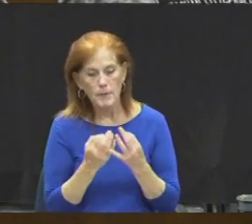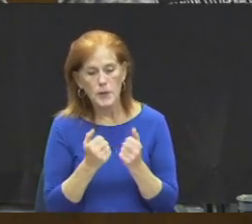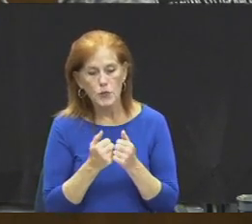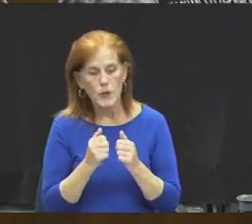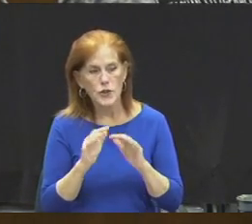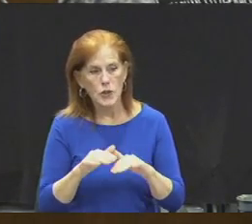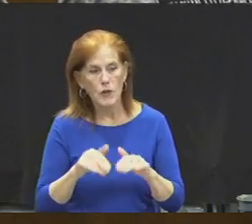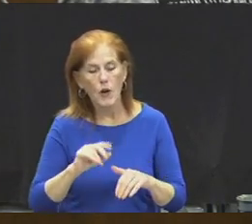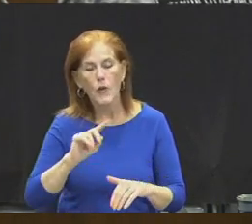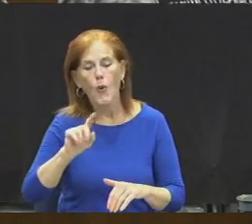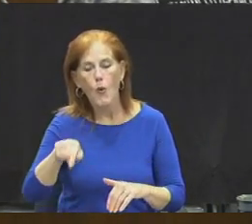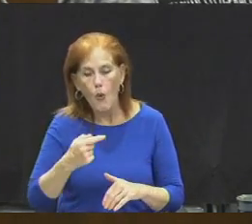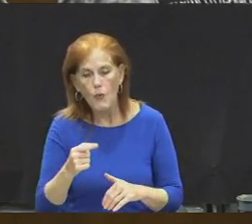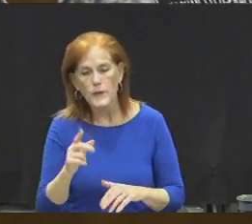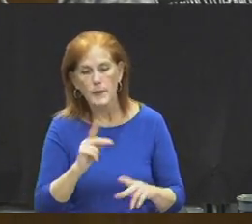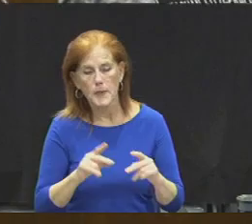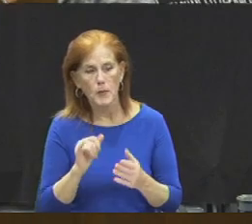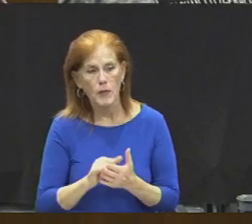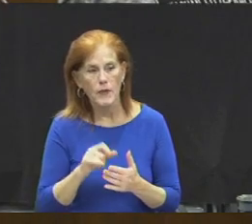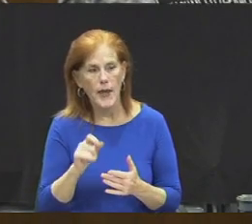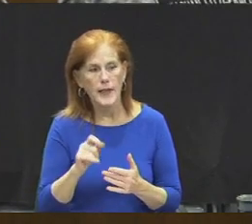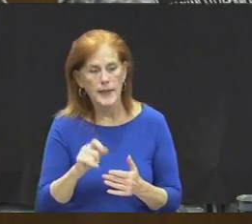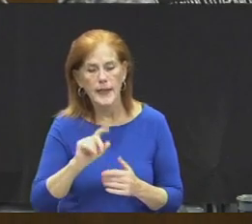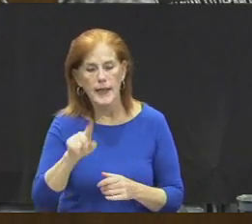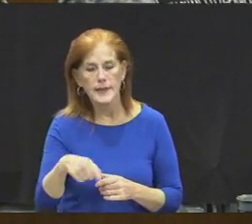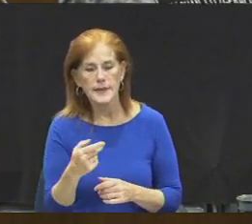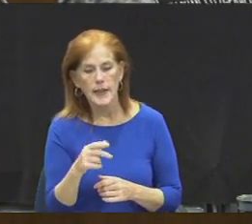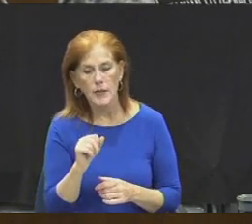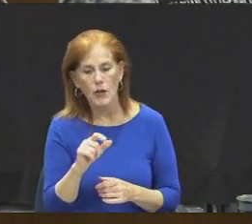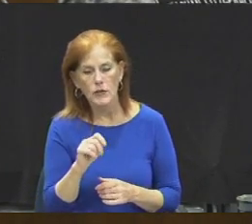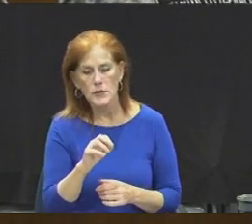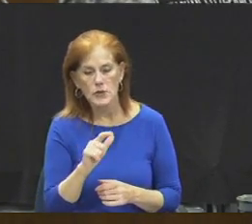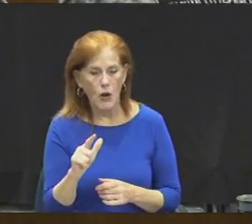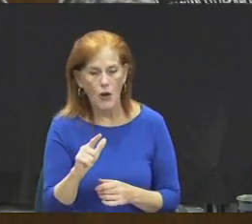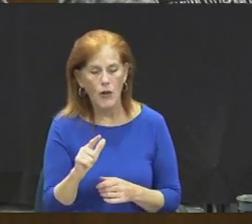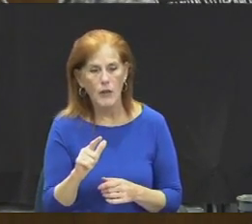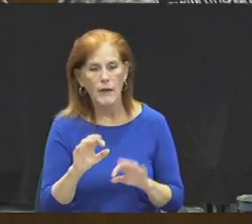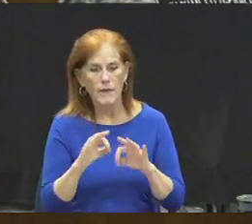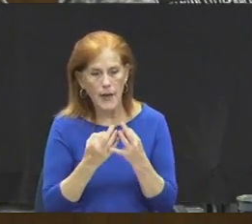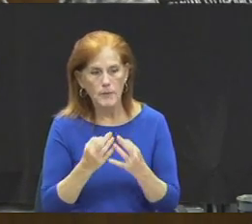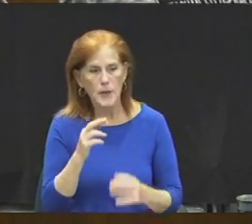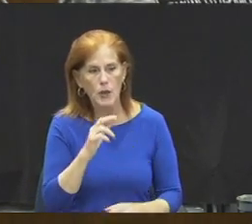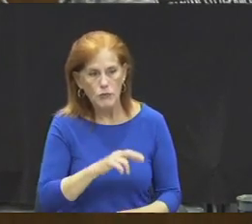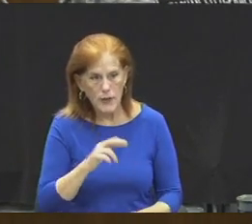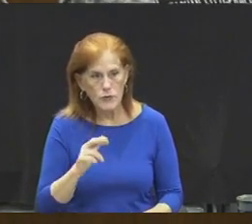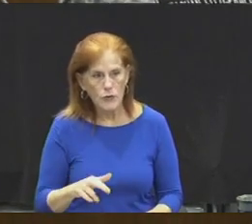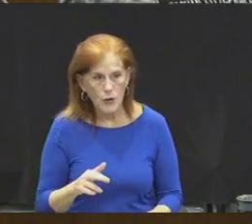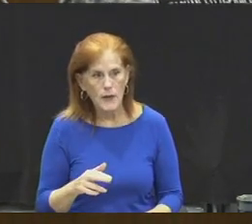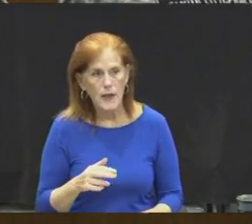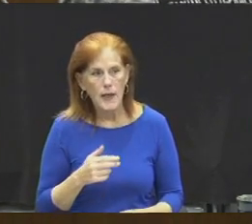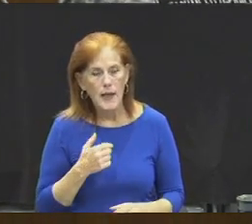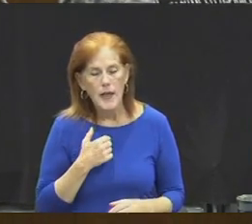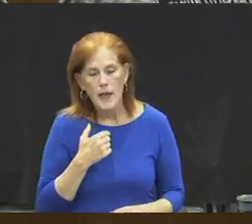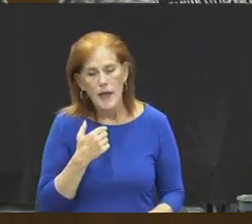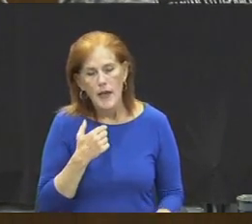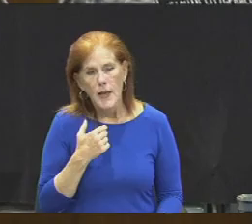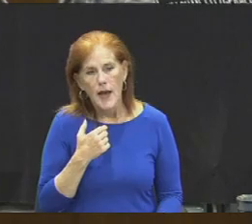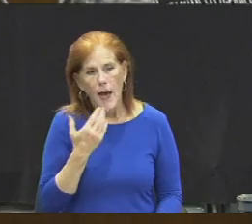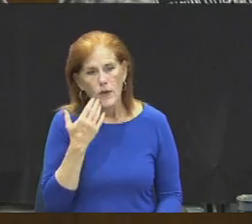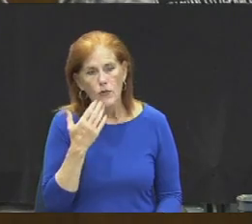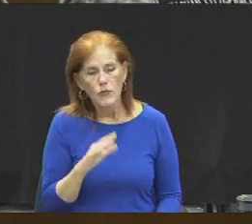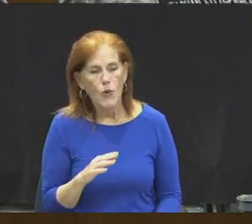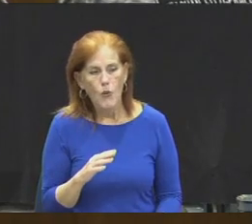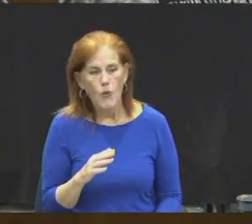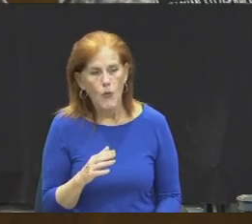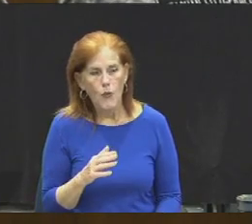are the only ones who need a single stall family restroom, and I don't know how else